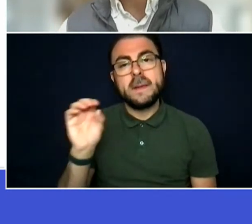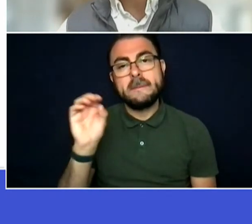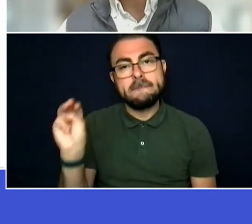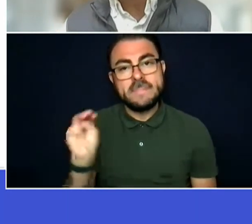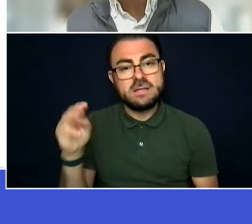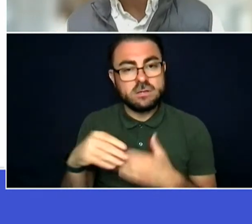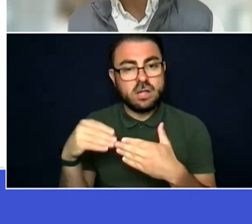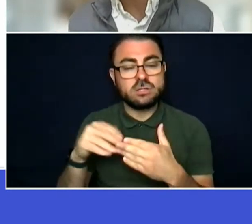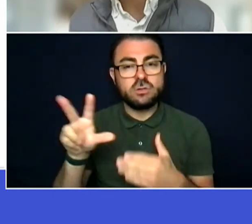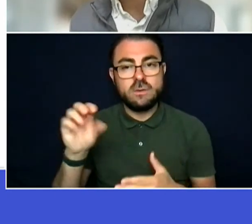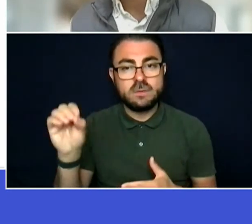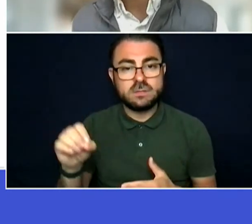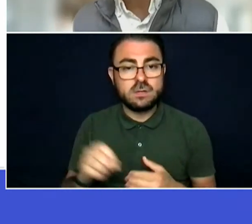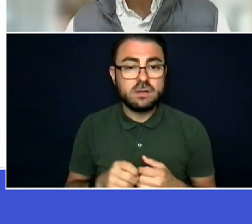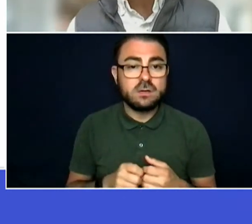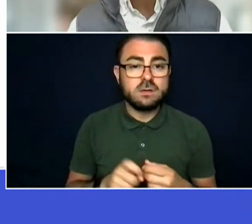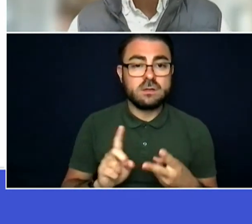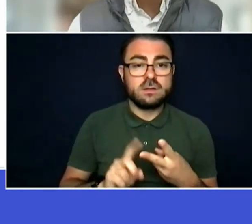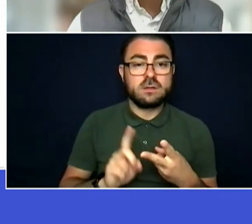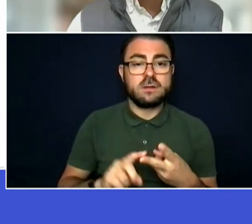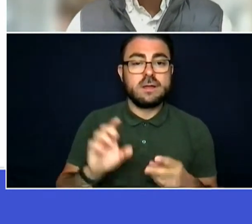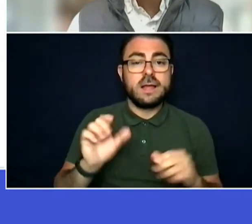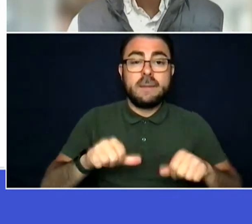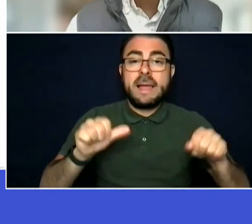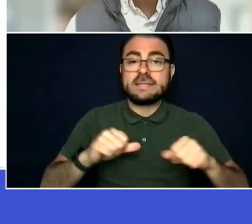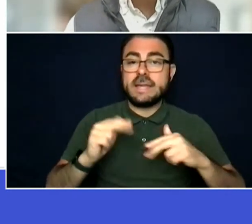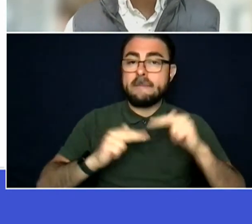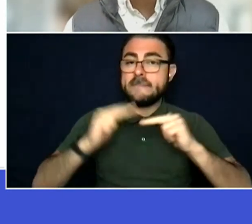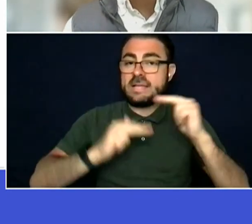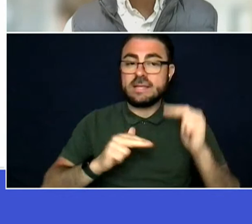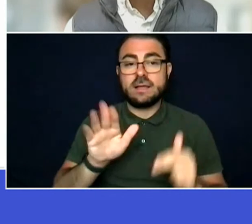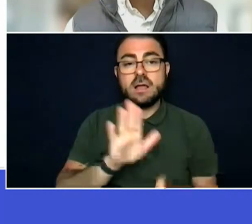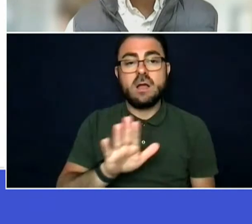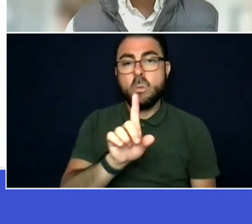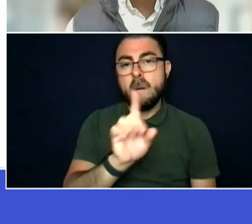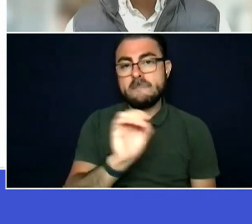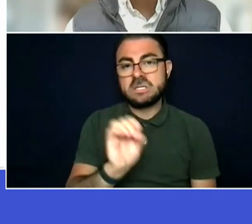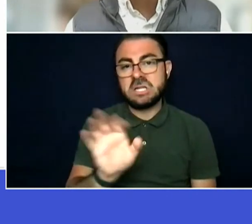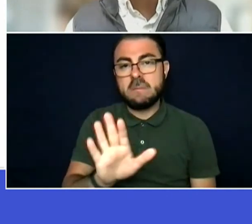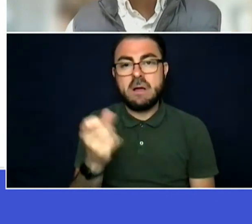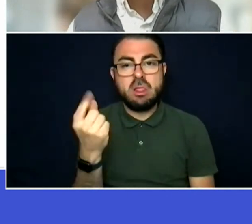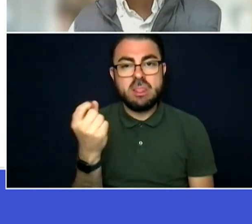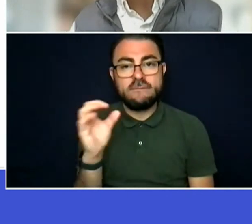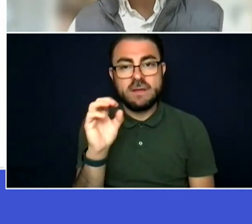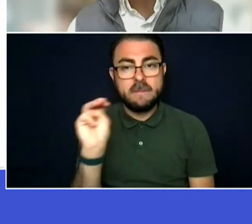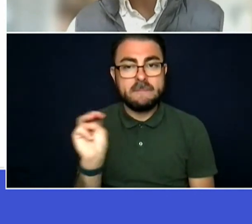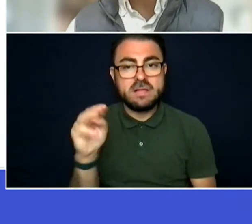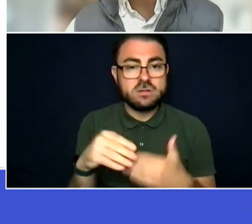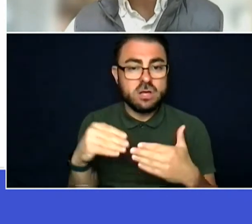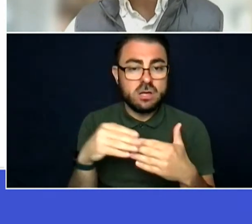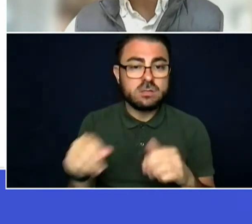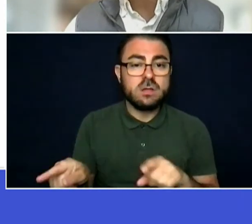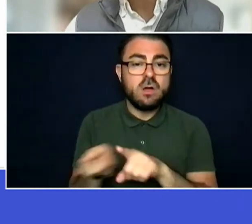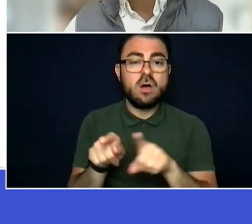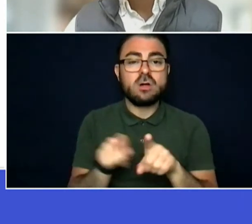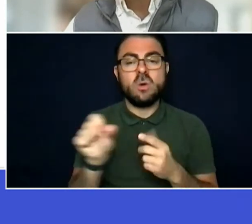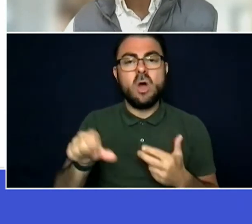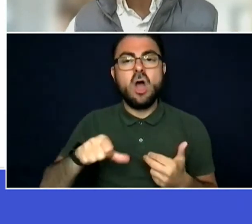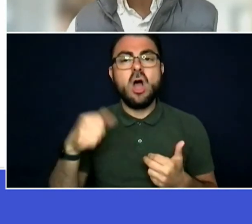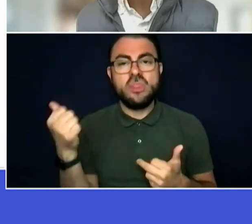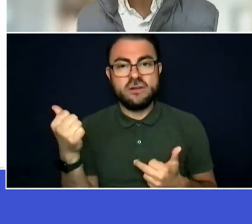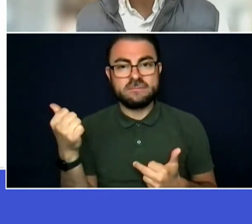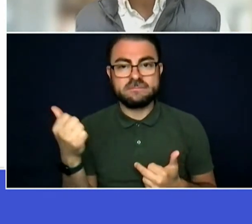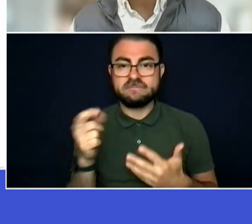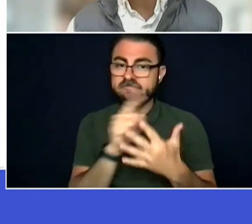building at 11 million, or 1%, and then other. So other carbon reducing projects that create community benefit that don't neatly fall in these